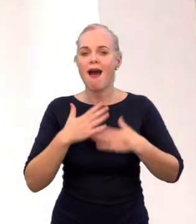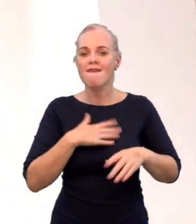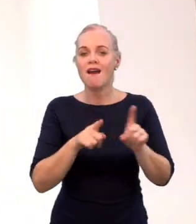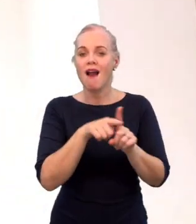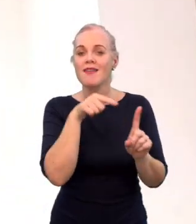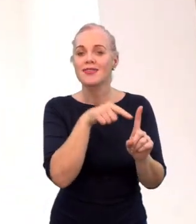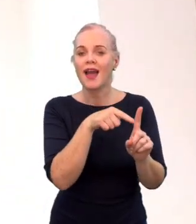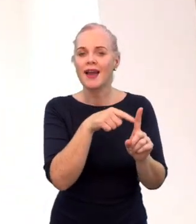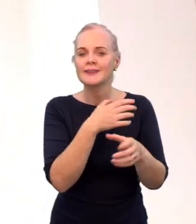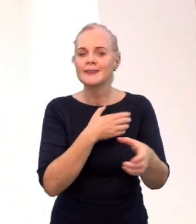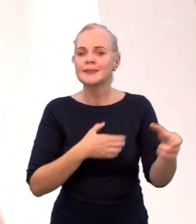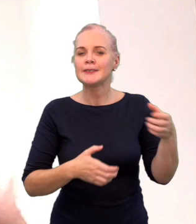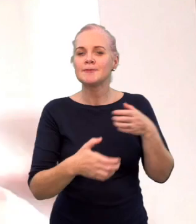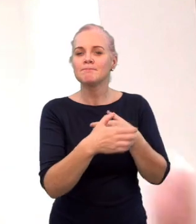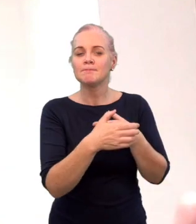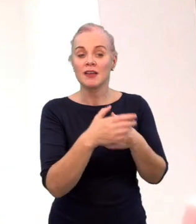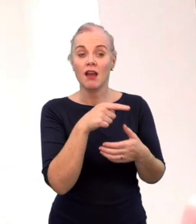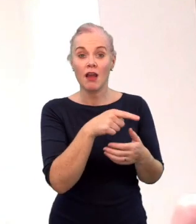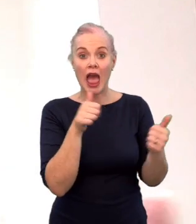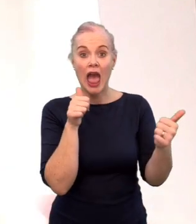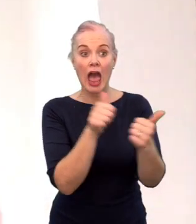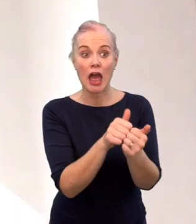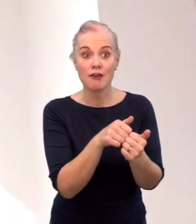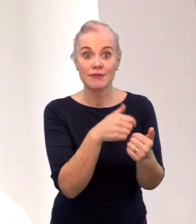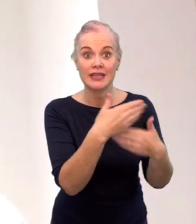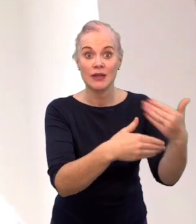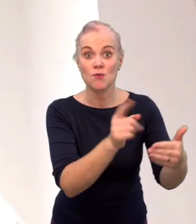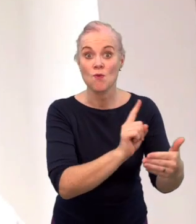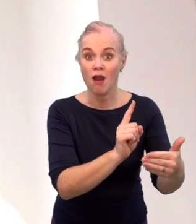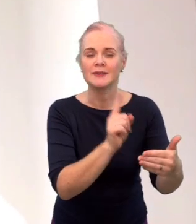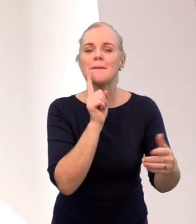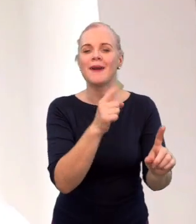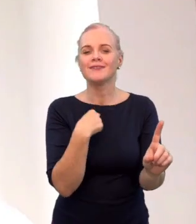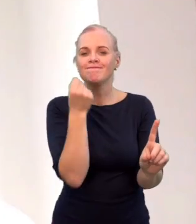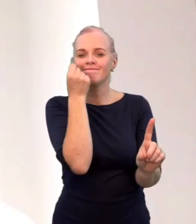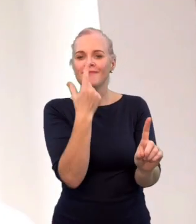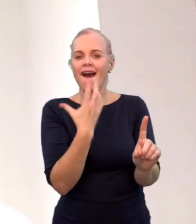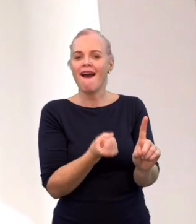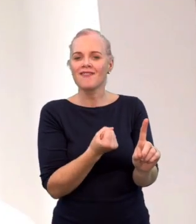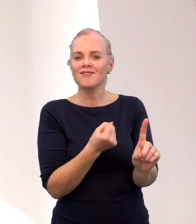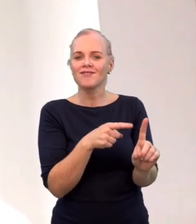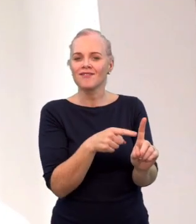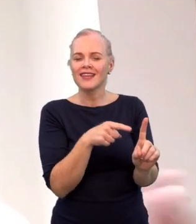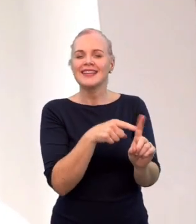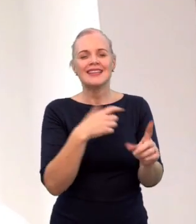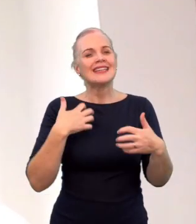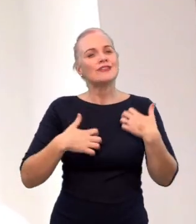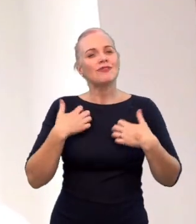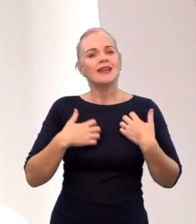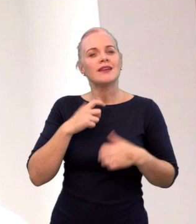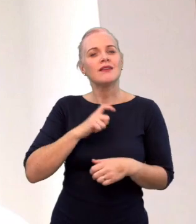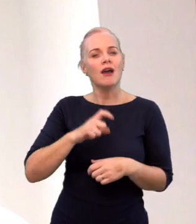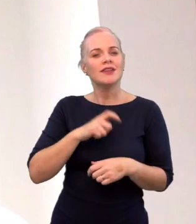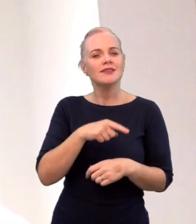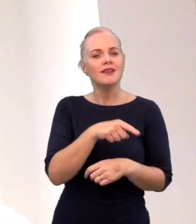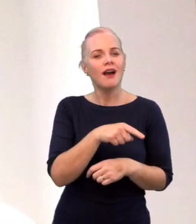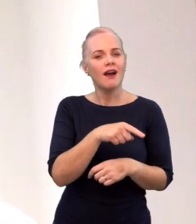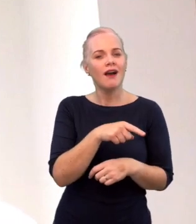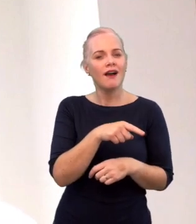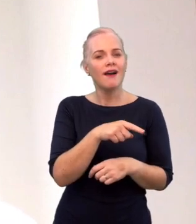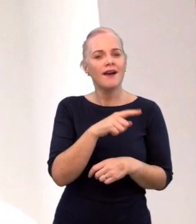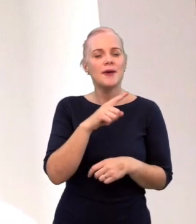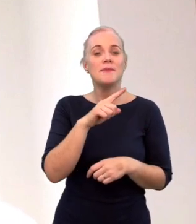in that way. So we kind of have that empathy, even though we don't agree with what she's doing. So she's an interesting character because,